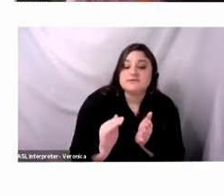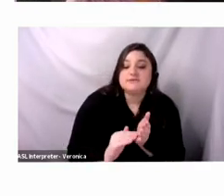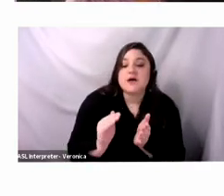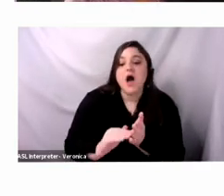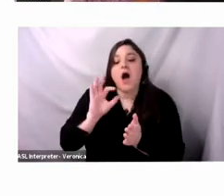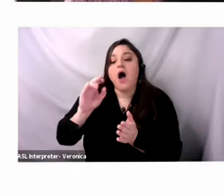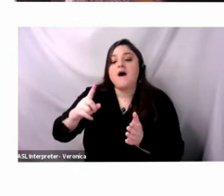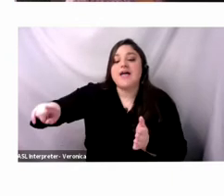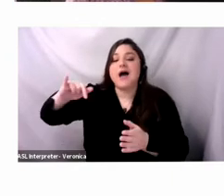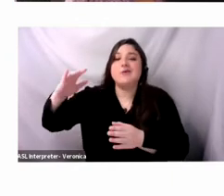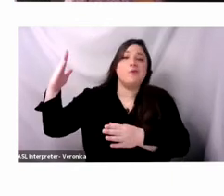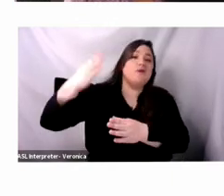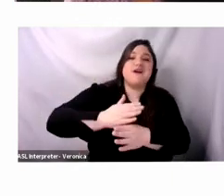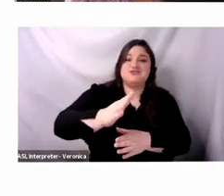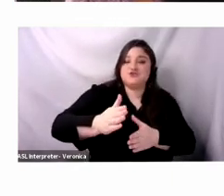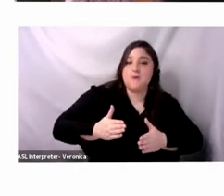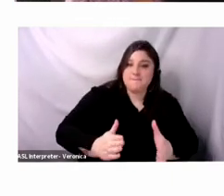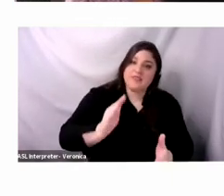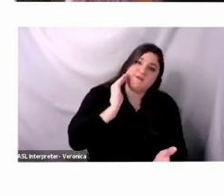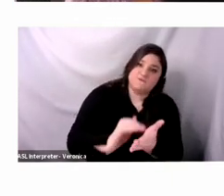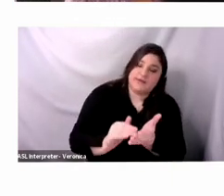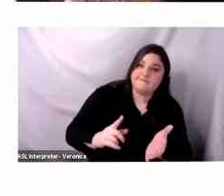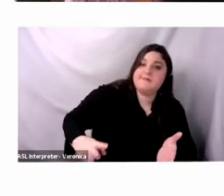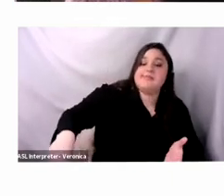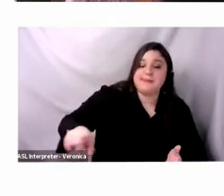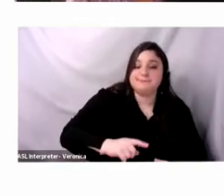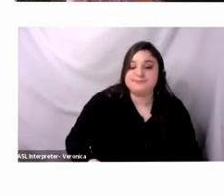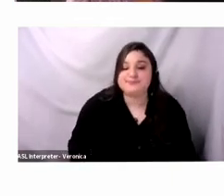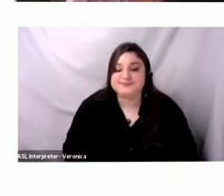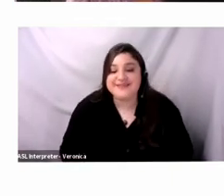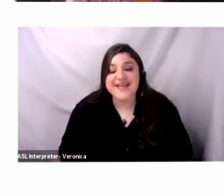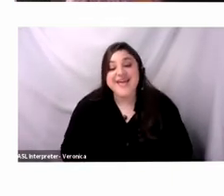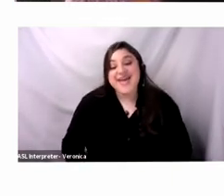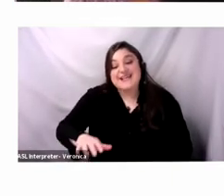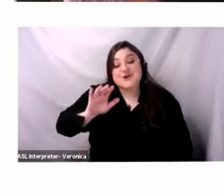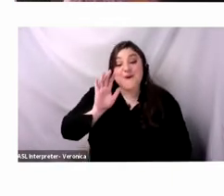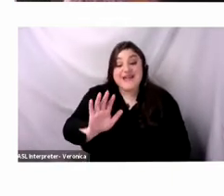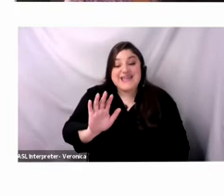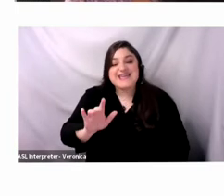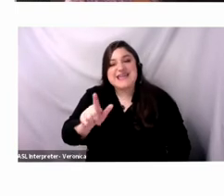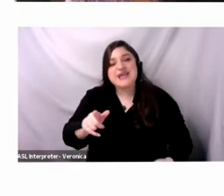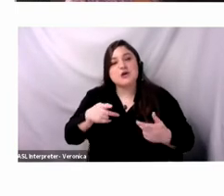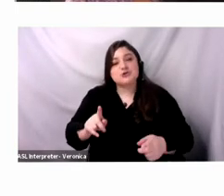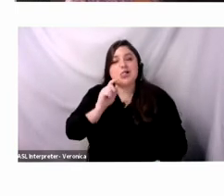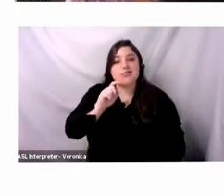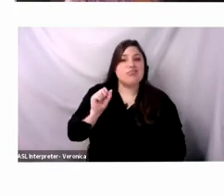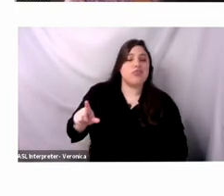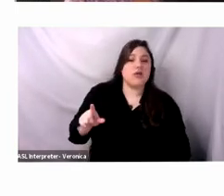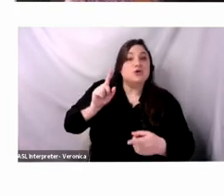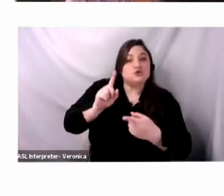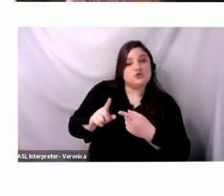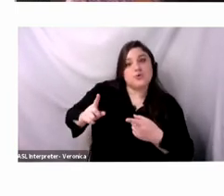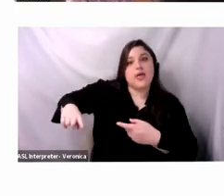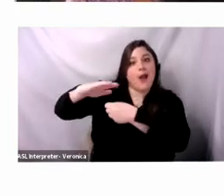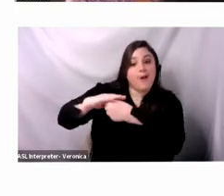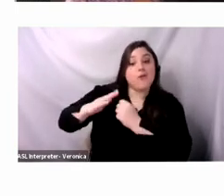oppressor. In his time as president, Nkrumah swapped between local and foreign made clothing. He continued to order suits from London, but